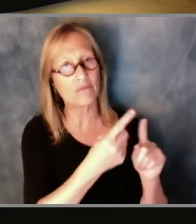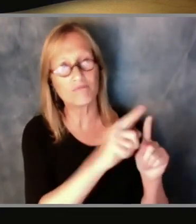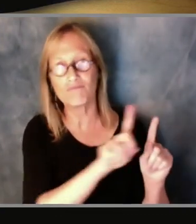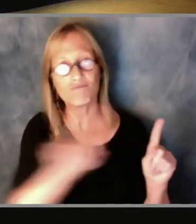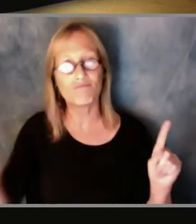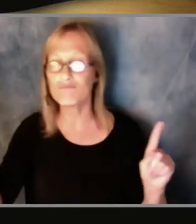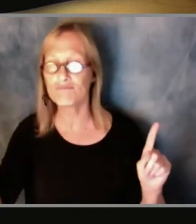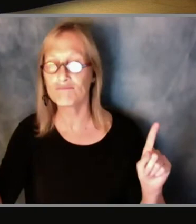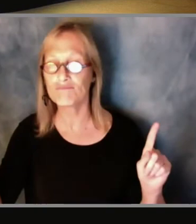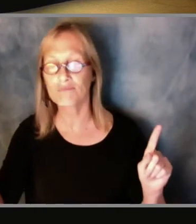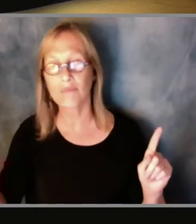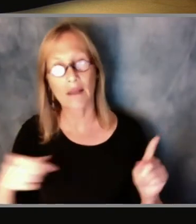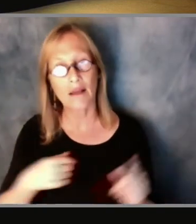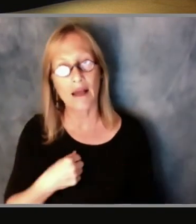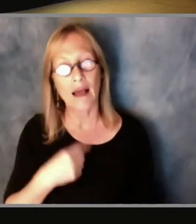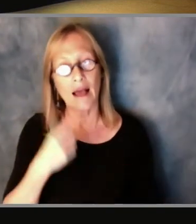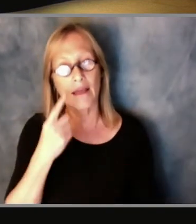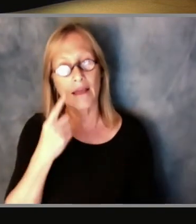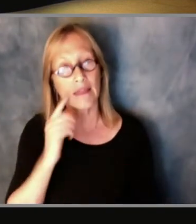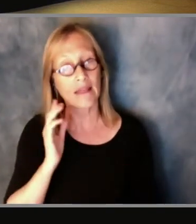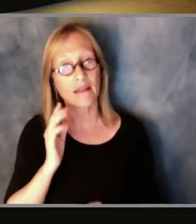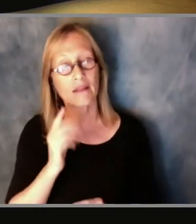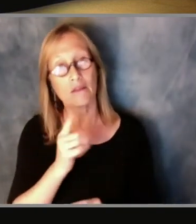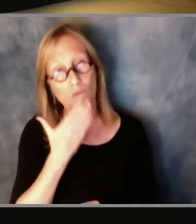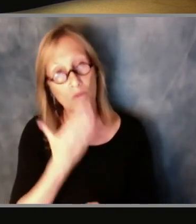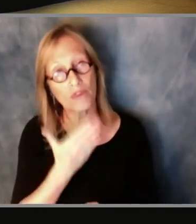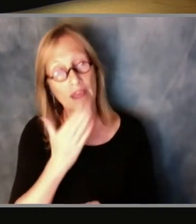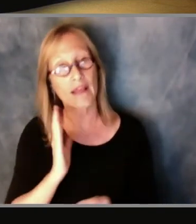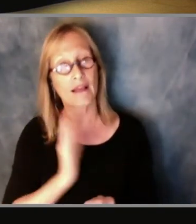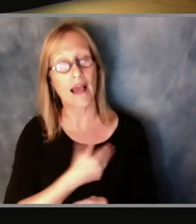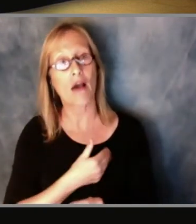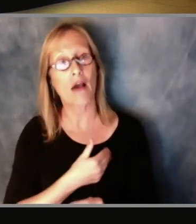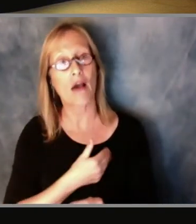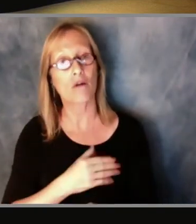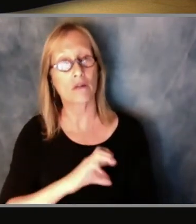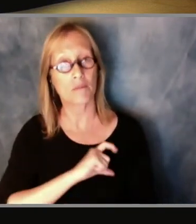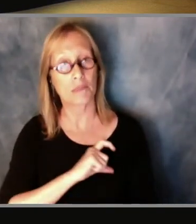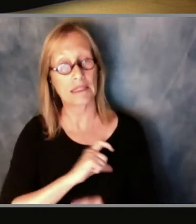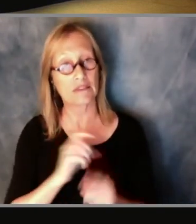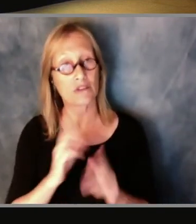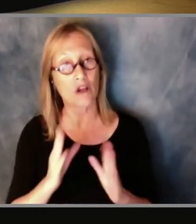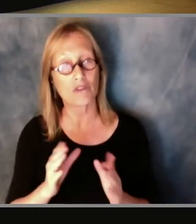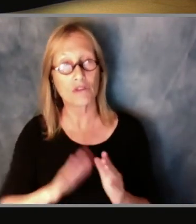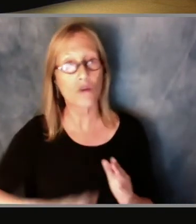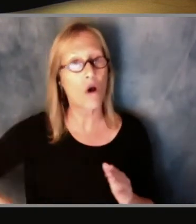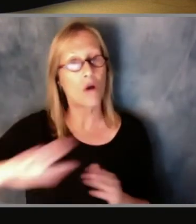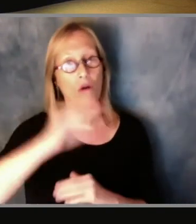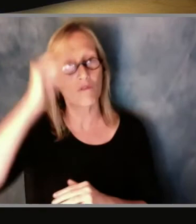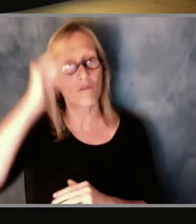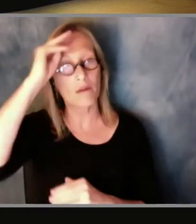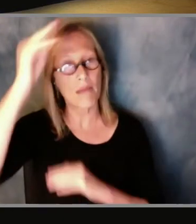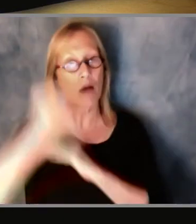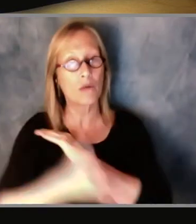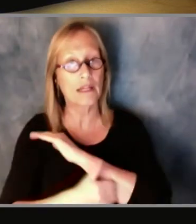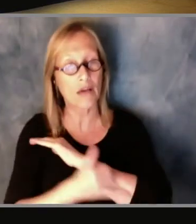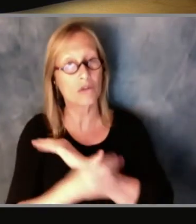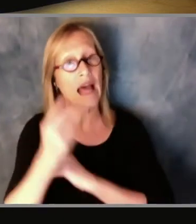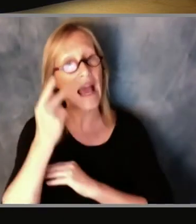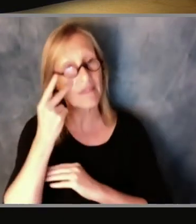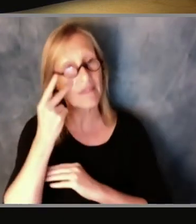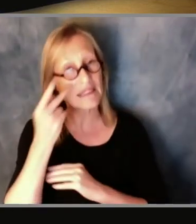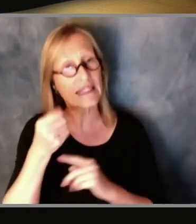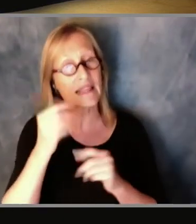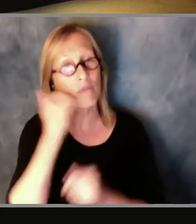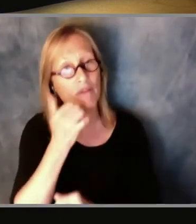And I think our police officers in Maui Department, and all through Maui County, I've seen them in action and I've seen